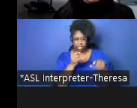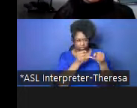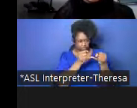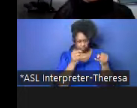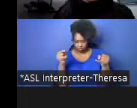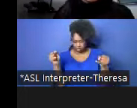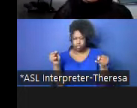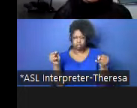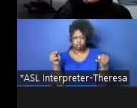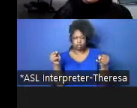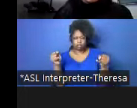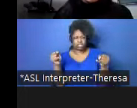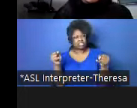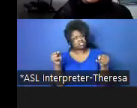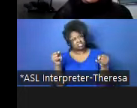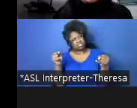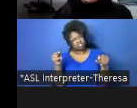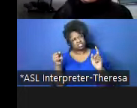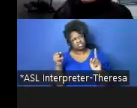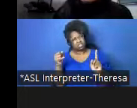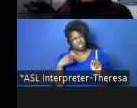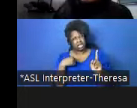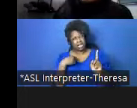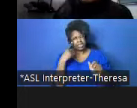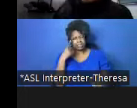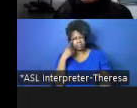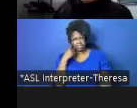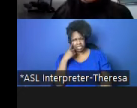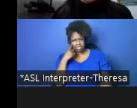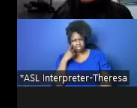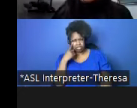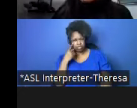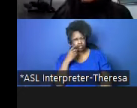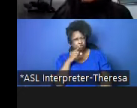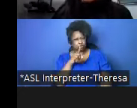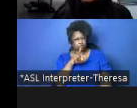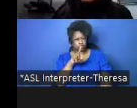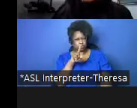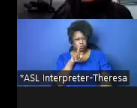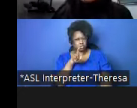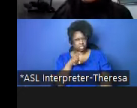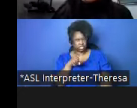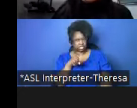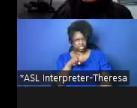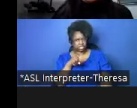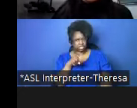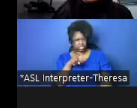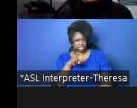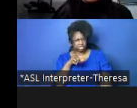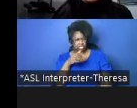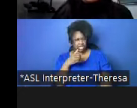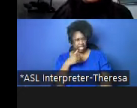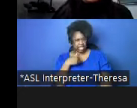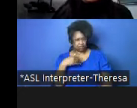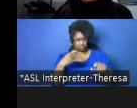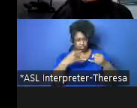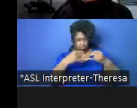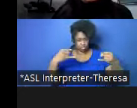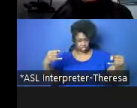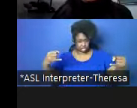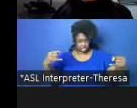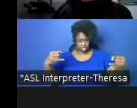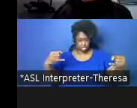would think that you would need to have intercepts at least a block